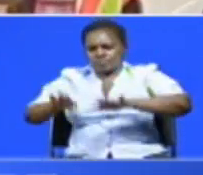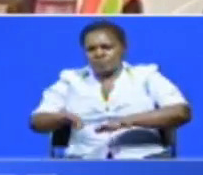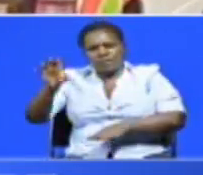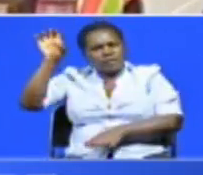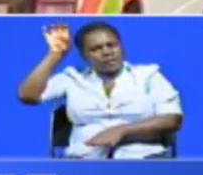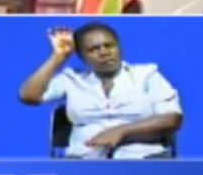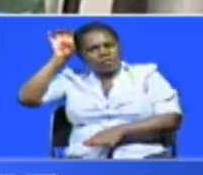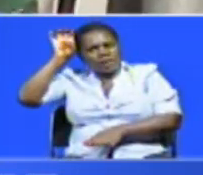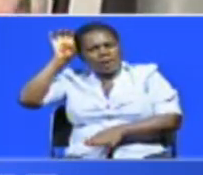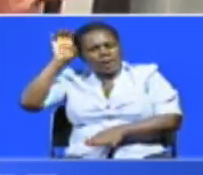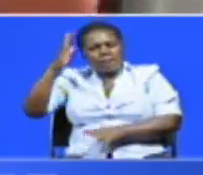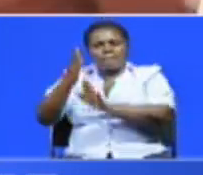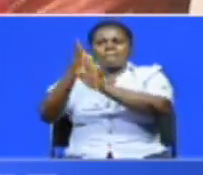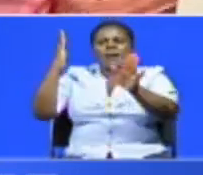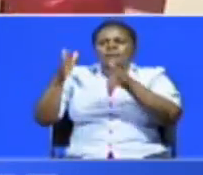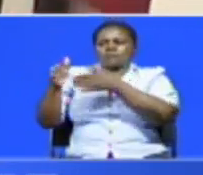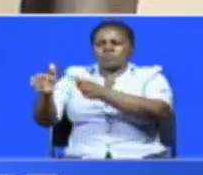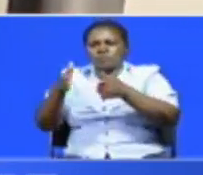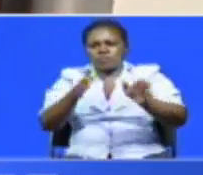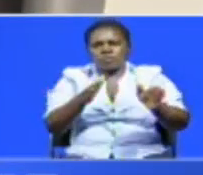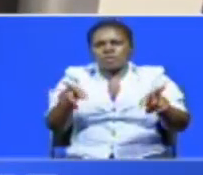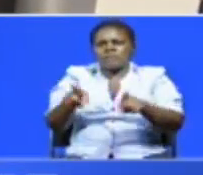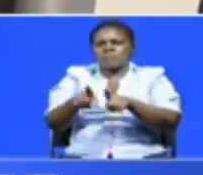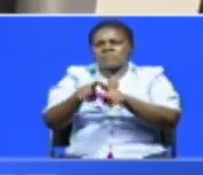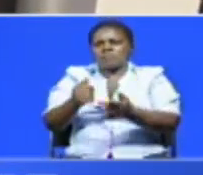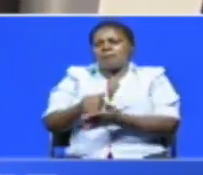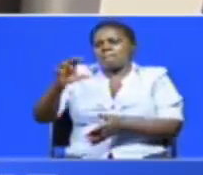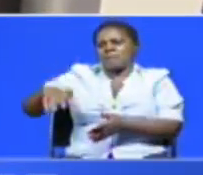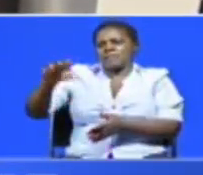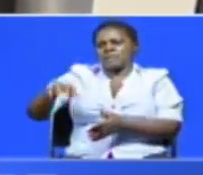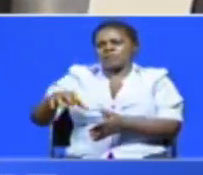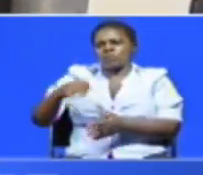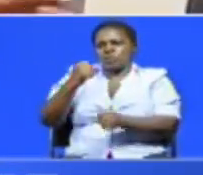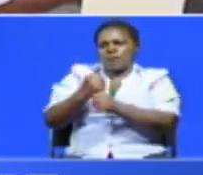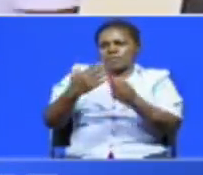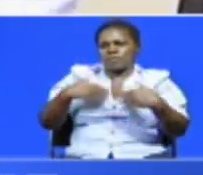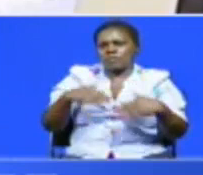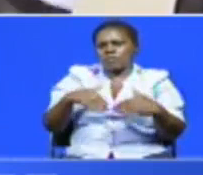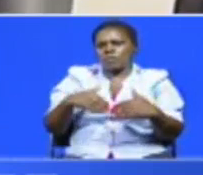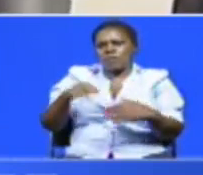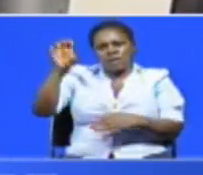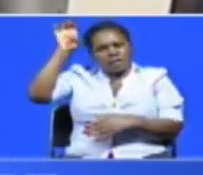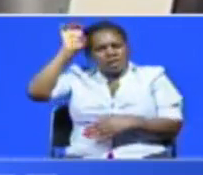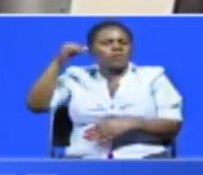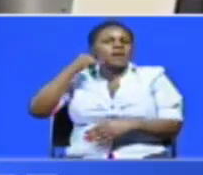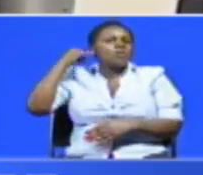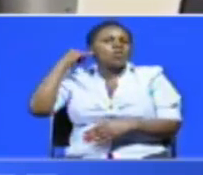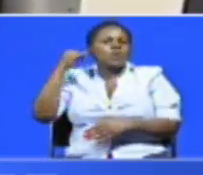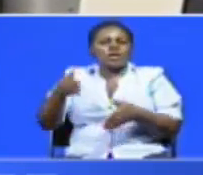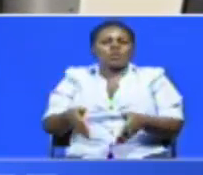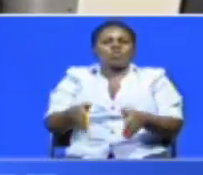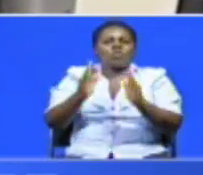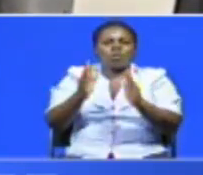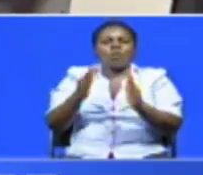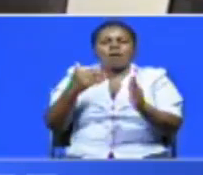Eldoret Bus Station also joined in the COVID-19 response. Matatu operators plying the Eldoret Nakuru Nairobi route have